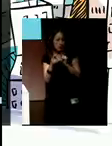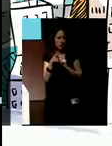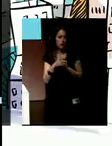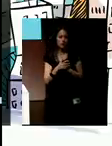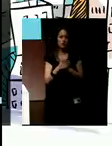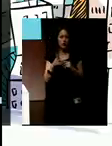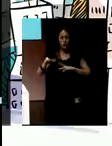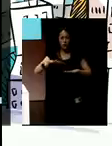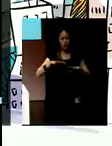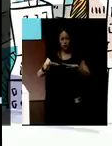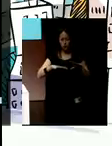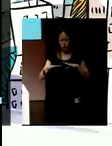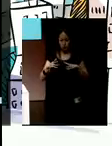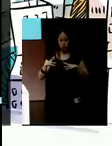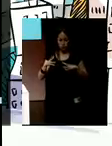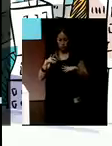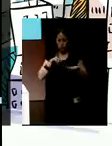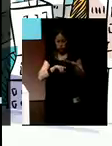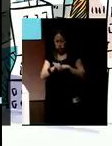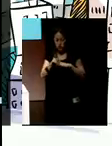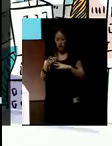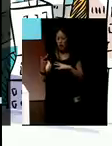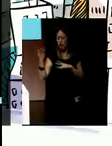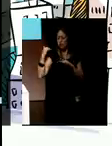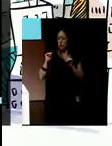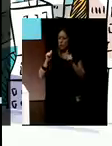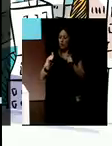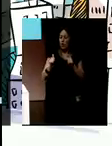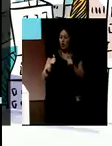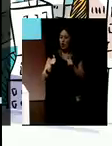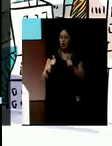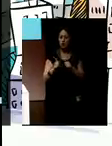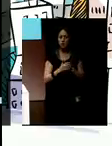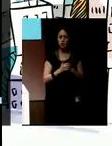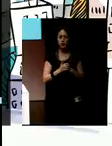fact, non-existent average person to human diversity.